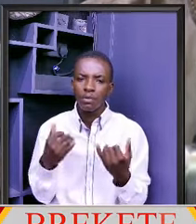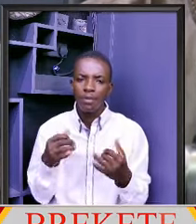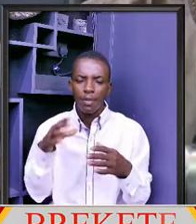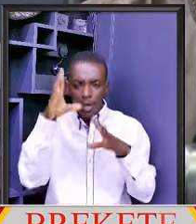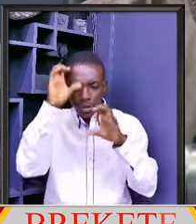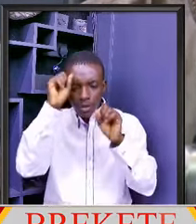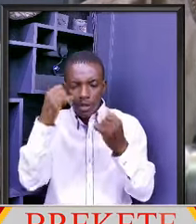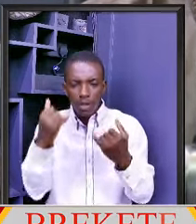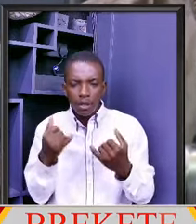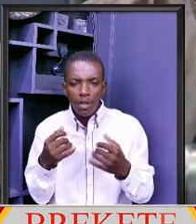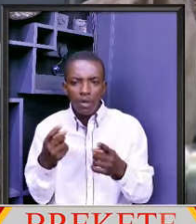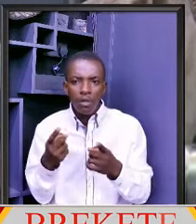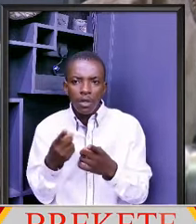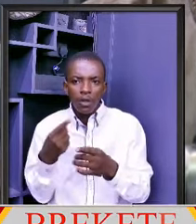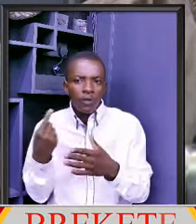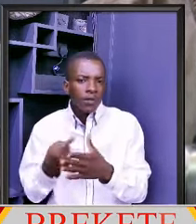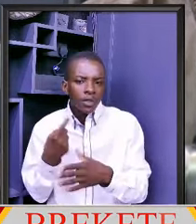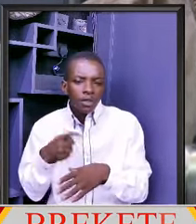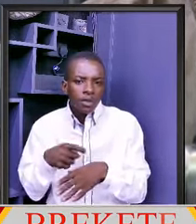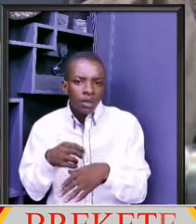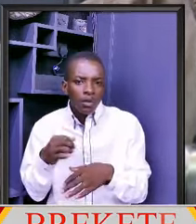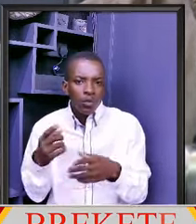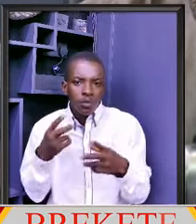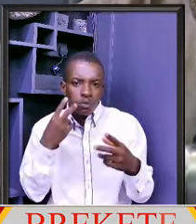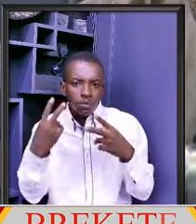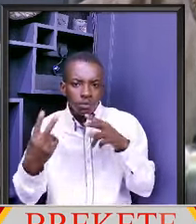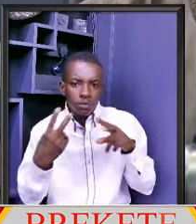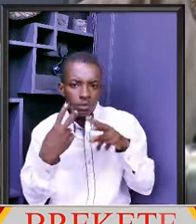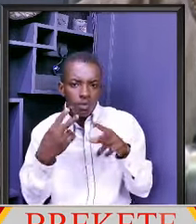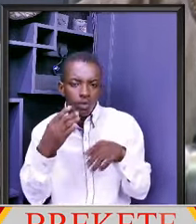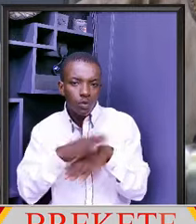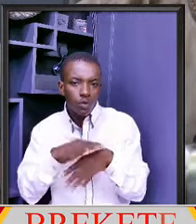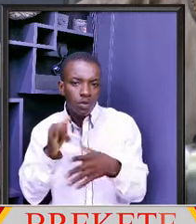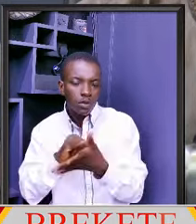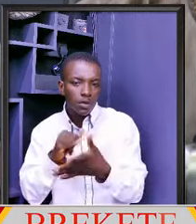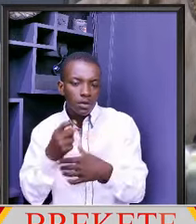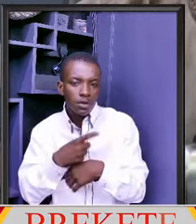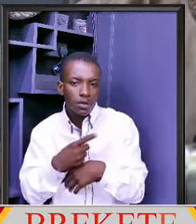now, I'm meeting him for the first time on one-on-one on that day,